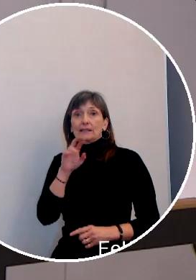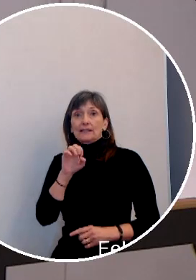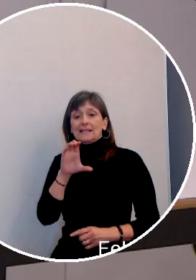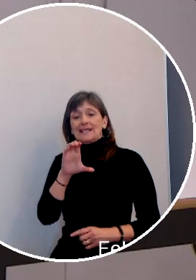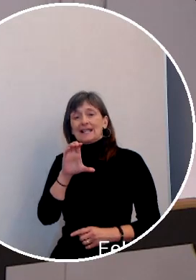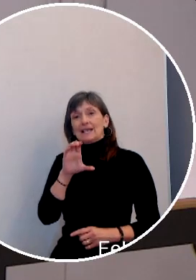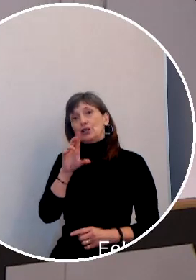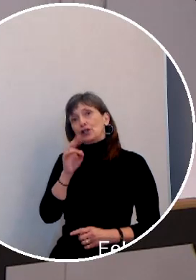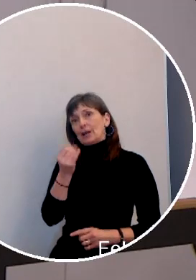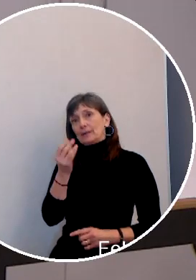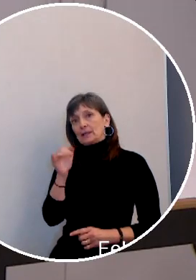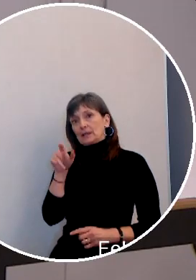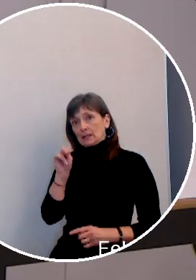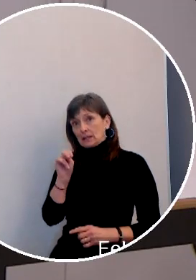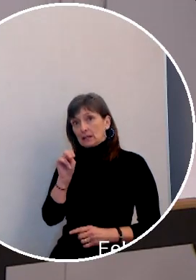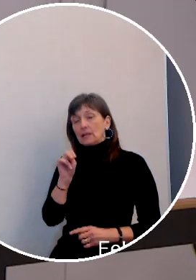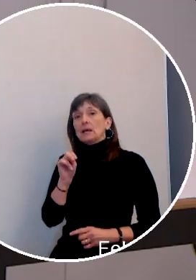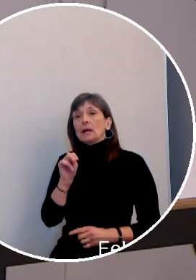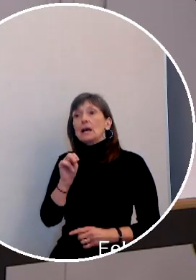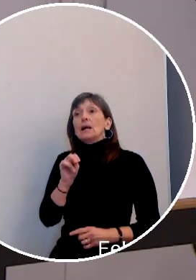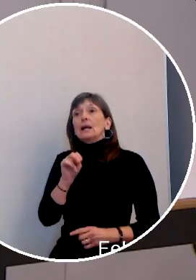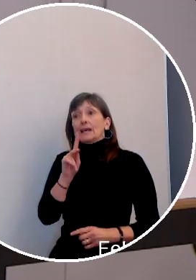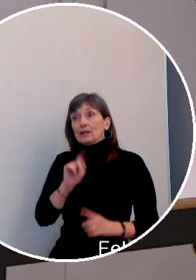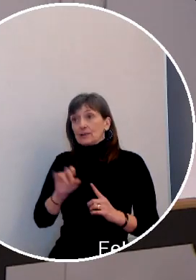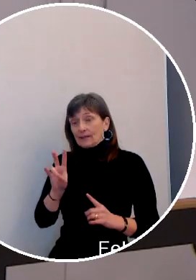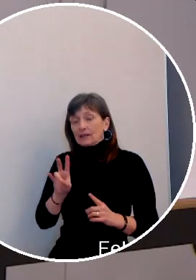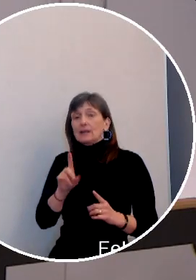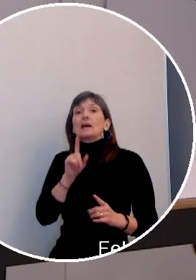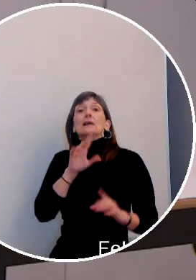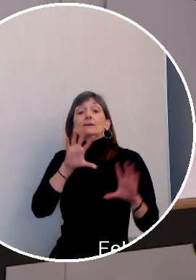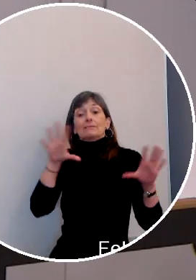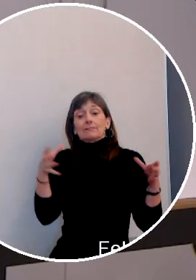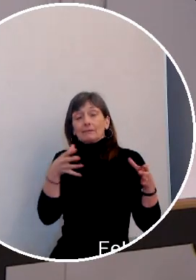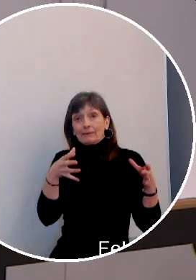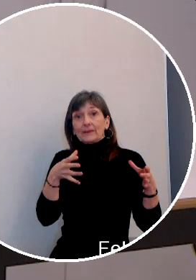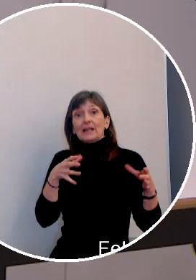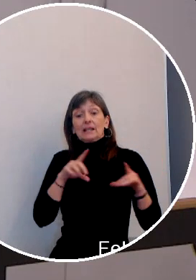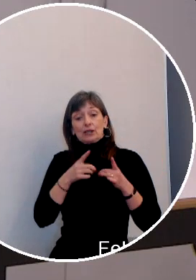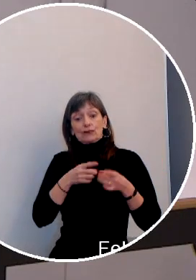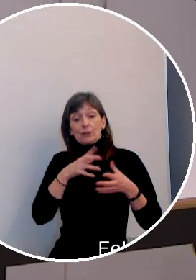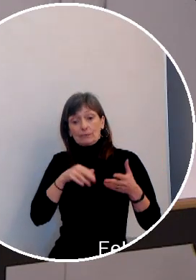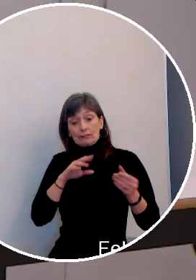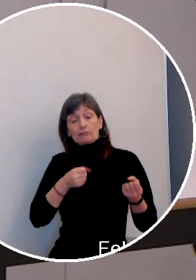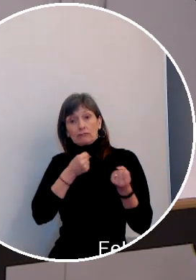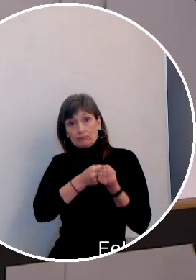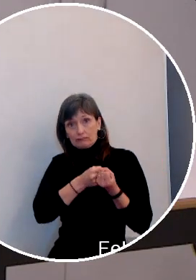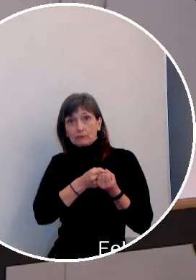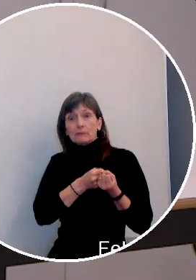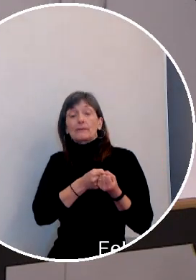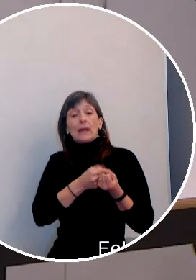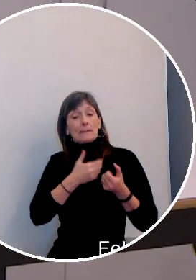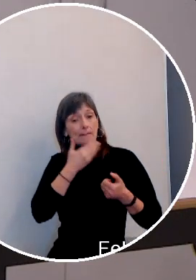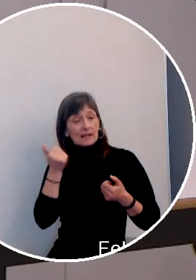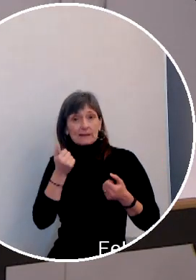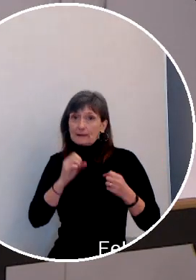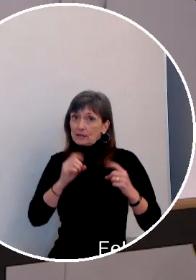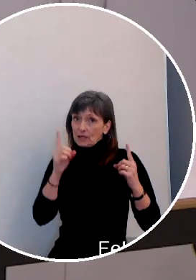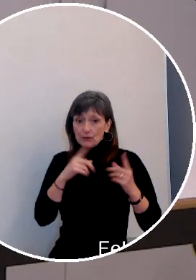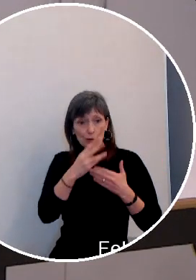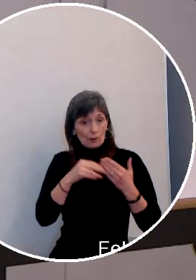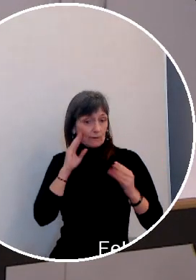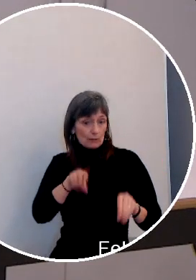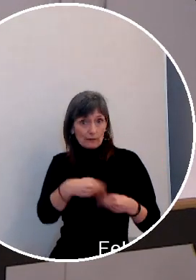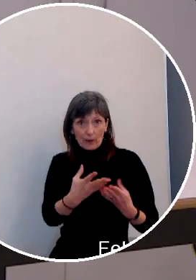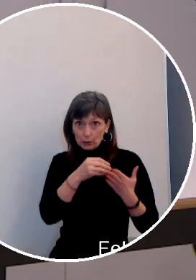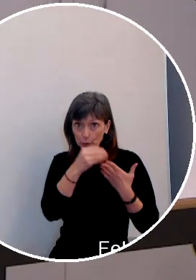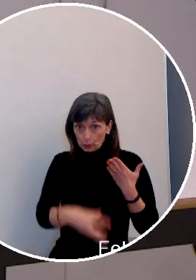grades K to 7. Whereas the Newfoundland and Labrador English School District is committed to providing the best possible educational programs